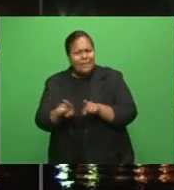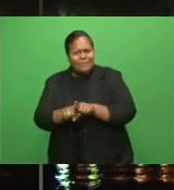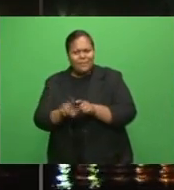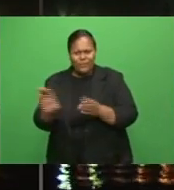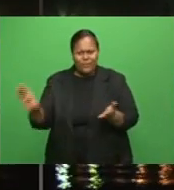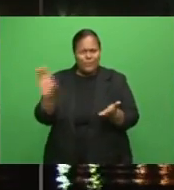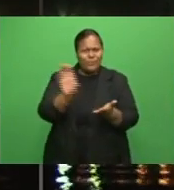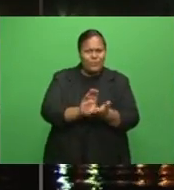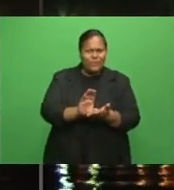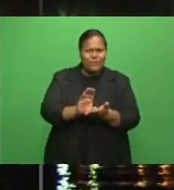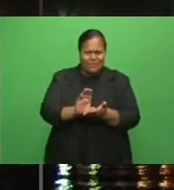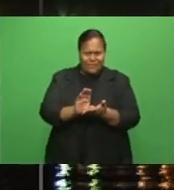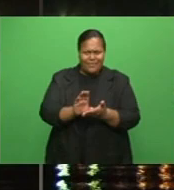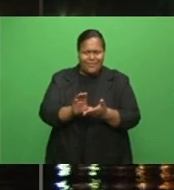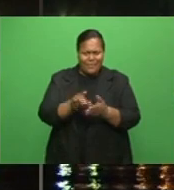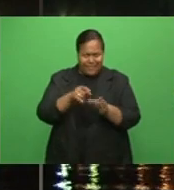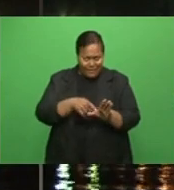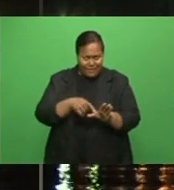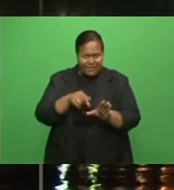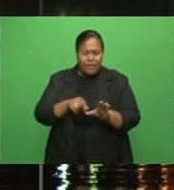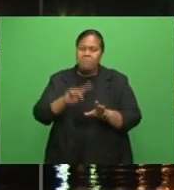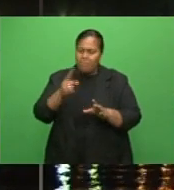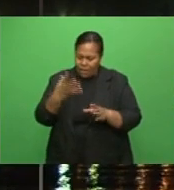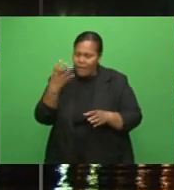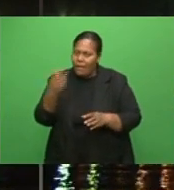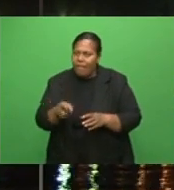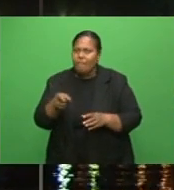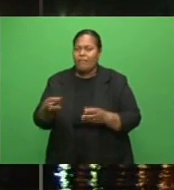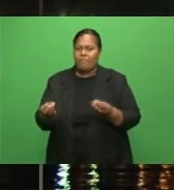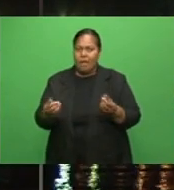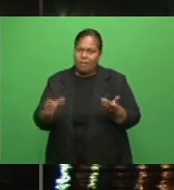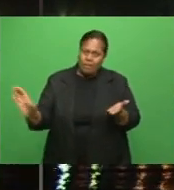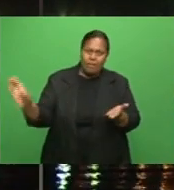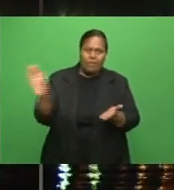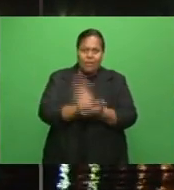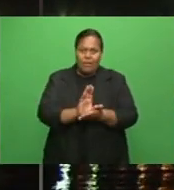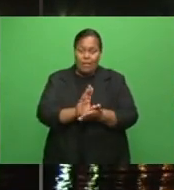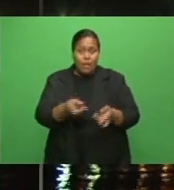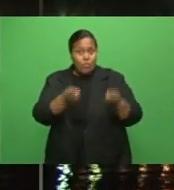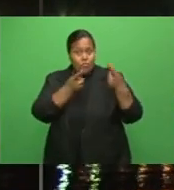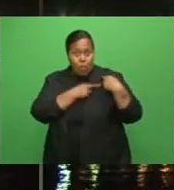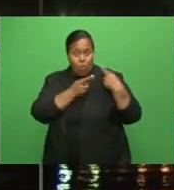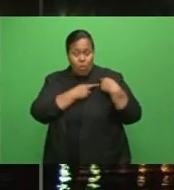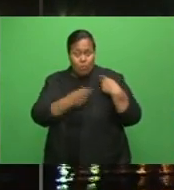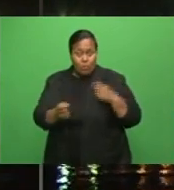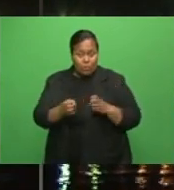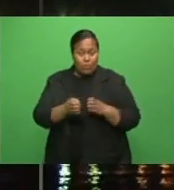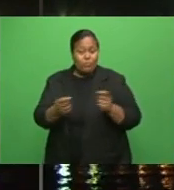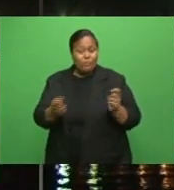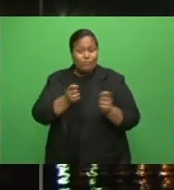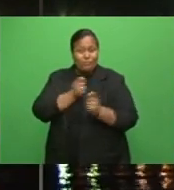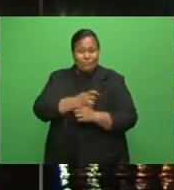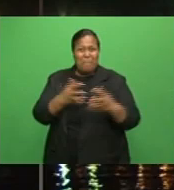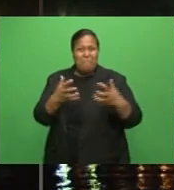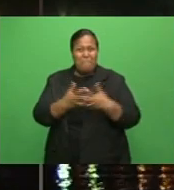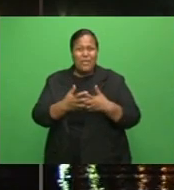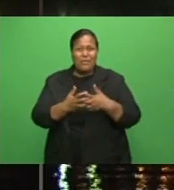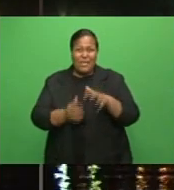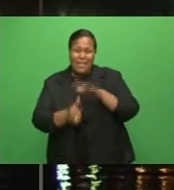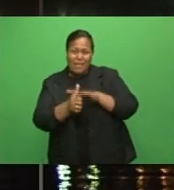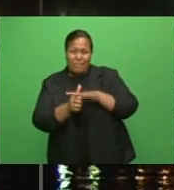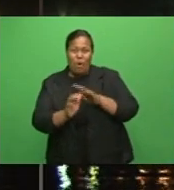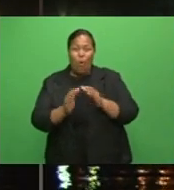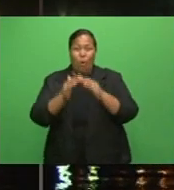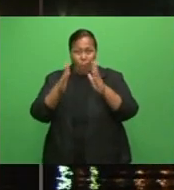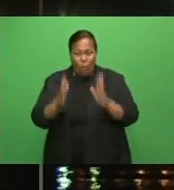year, but it is still there. Vuniwanga says the role of modifying homes will now be carried out by the Ministry of Housing with carpenters from